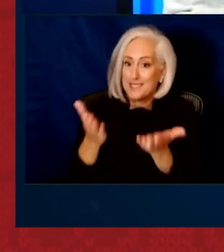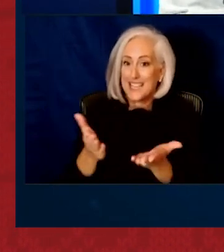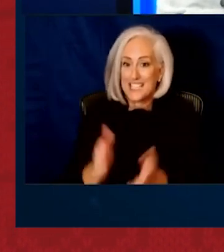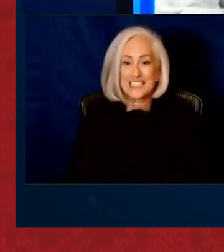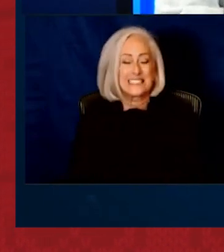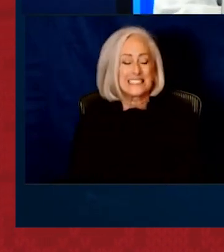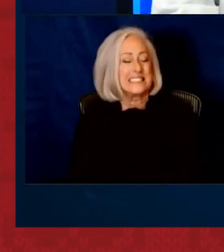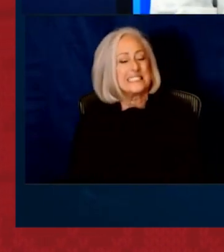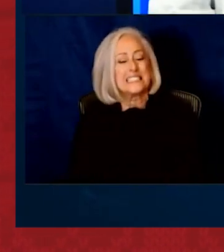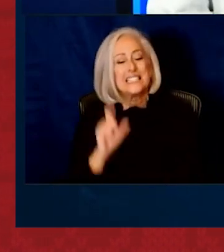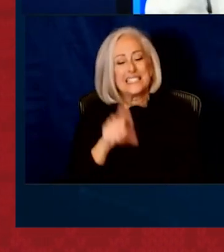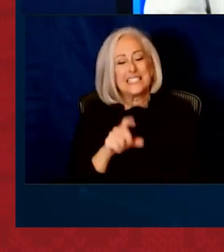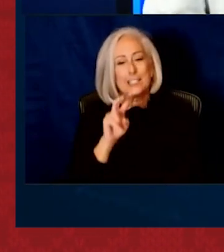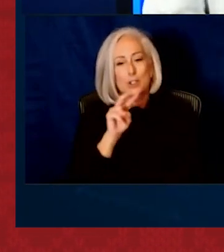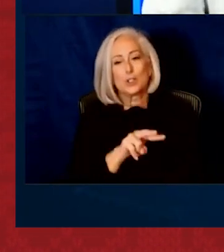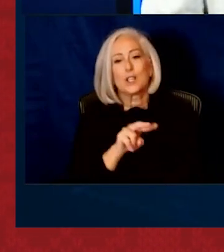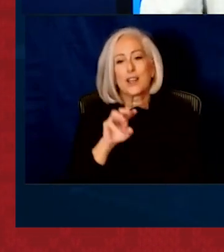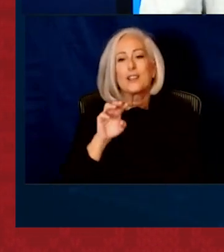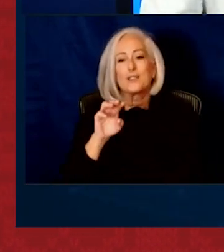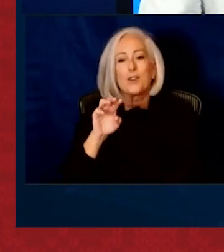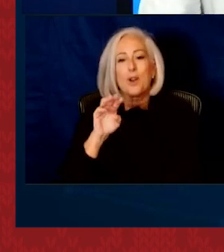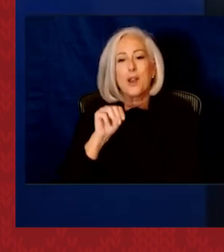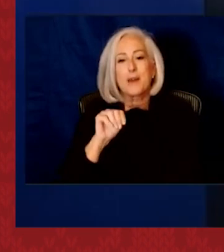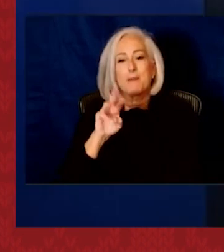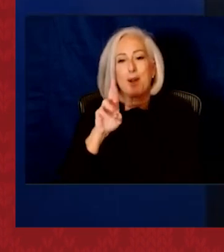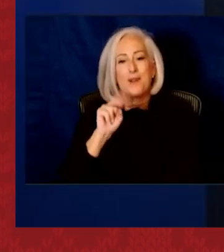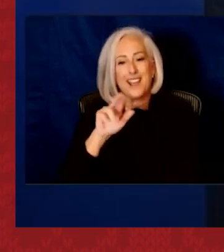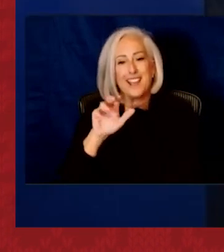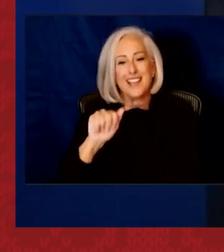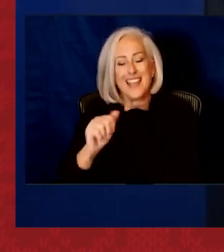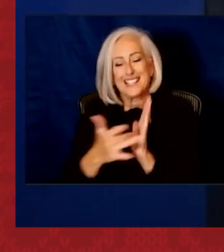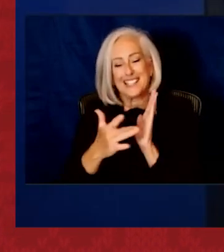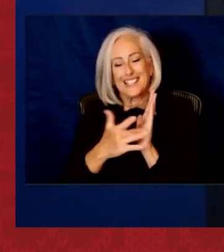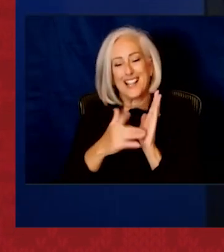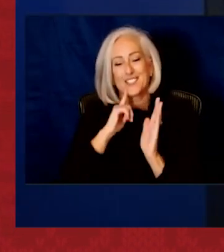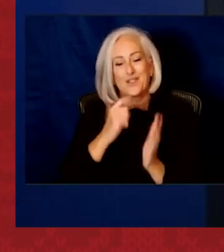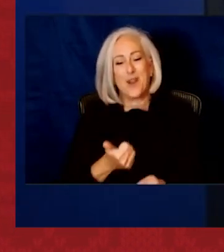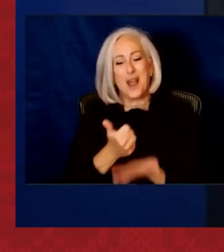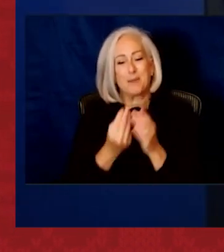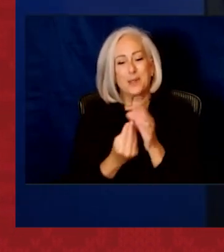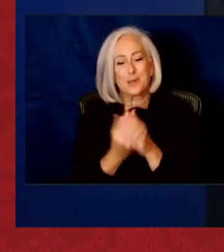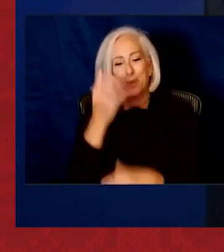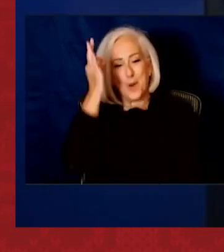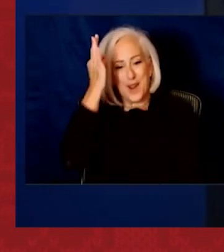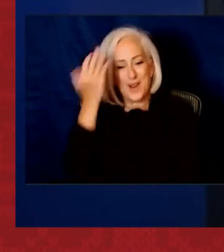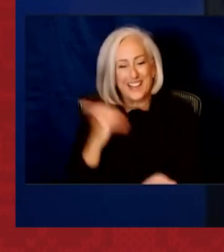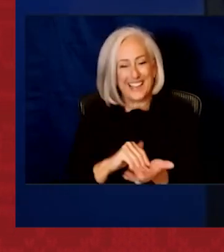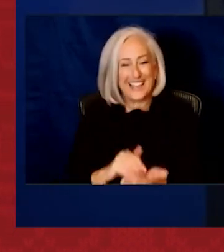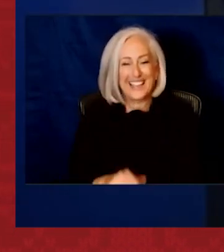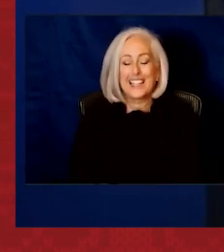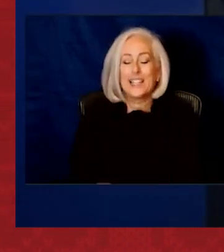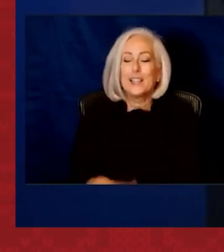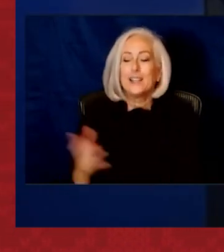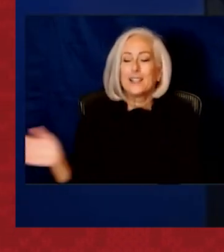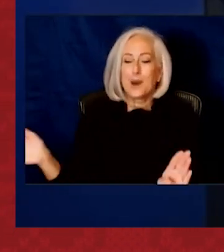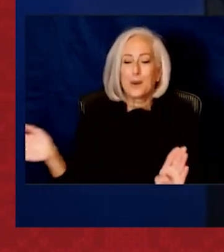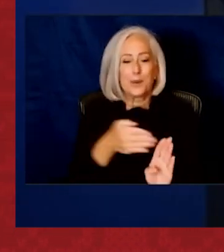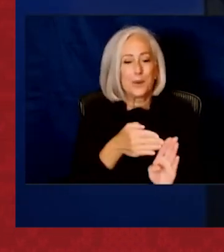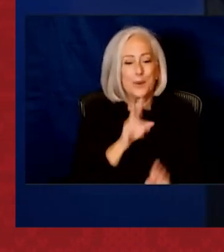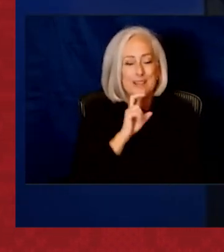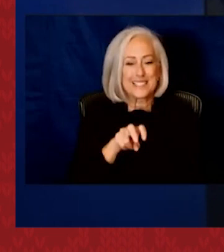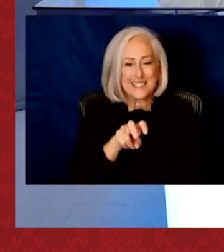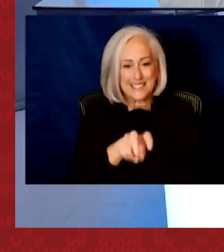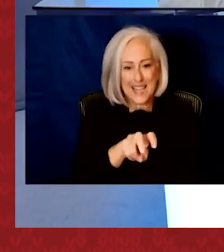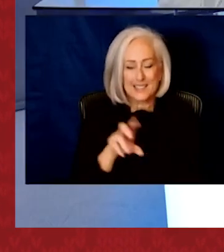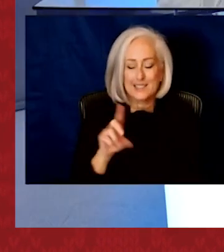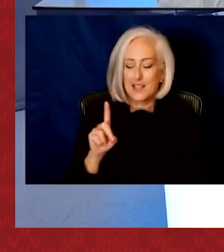mRNA technology for that, yeah. Okay, Thanks for that. Glad you're on board. All right, back to our discussion on snakes now. Joining us in the studio is Dr. Steve